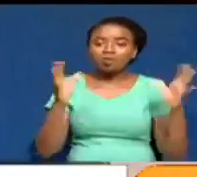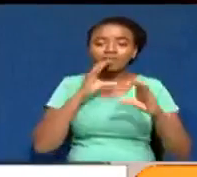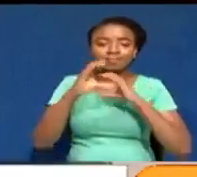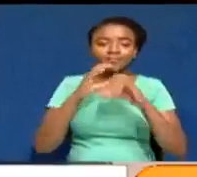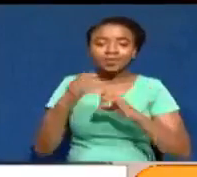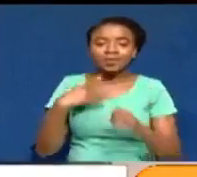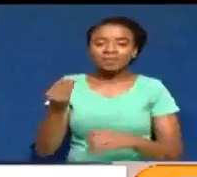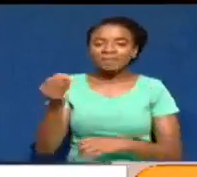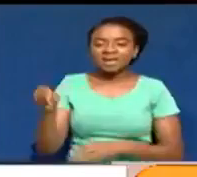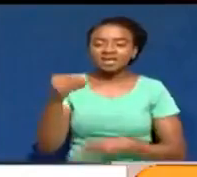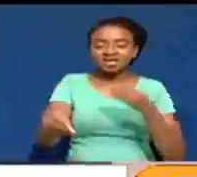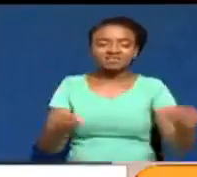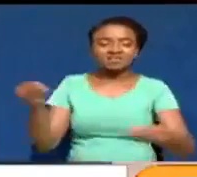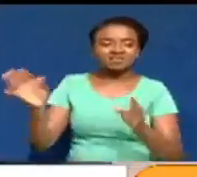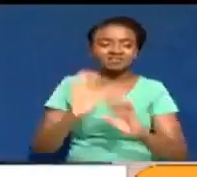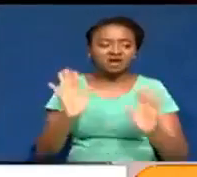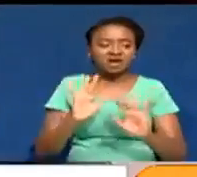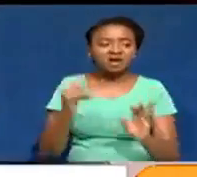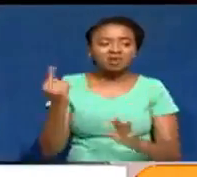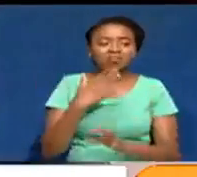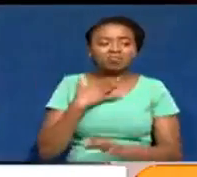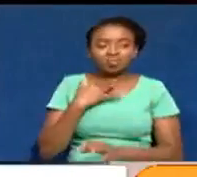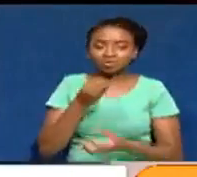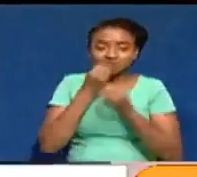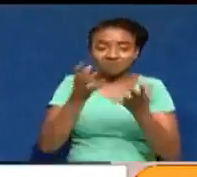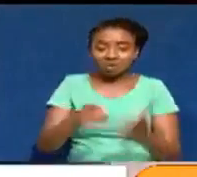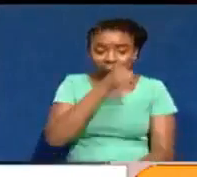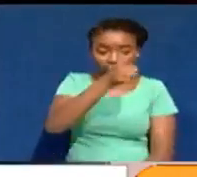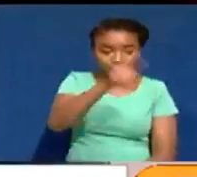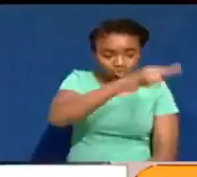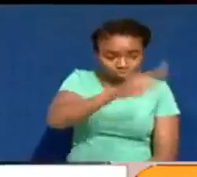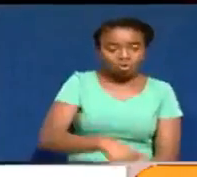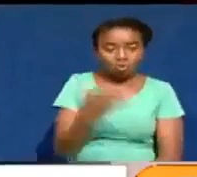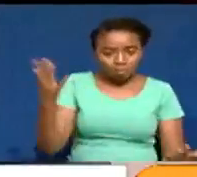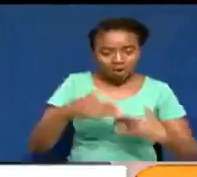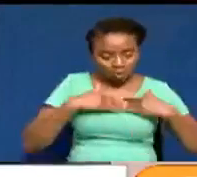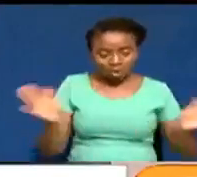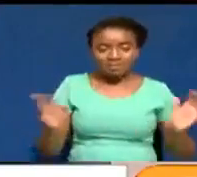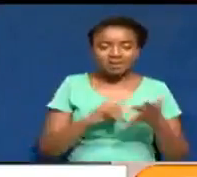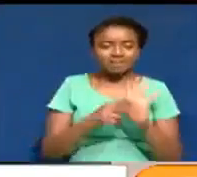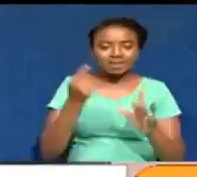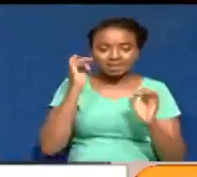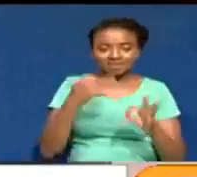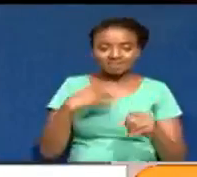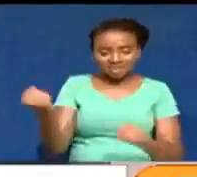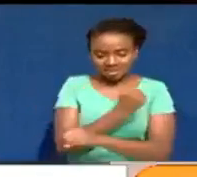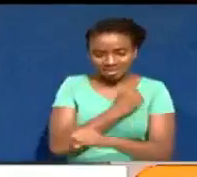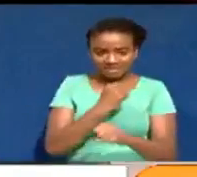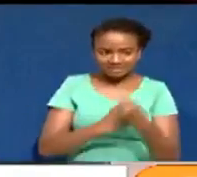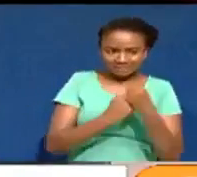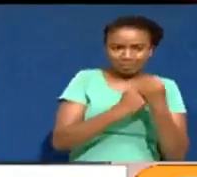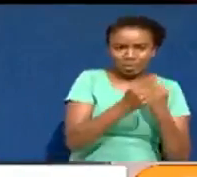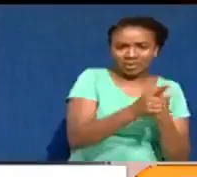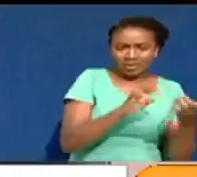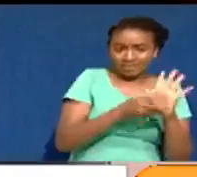being given handouts. No, we just want to stand there and tell them and call them out. And taking a stand, we will not be able to call them out. It is very